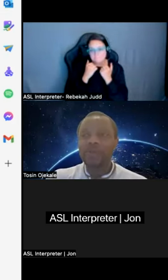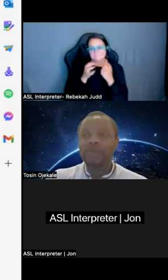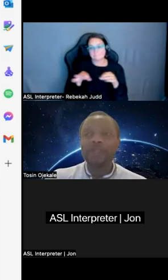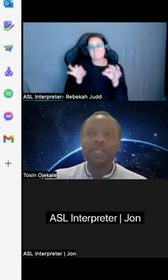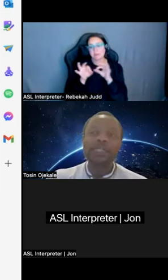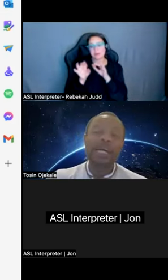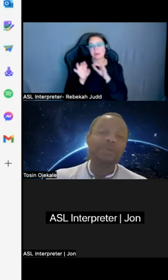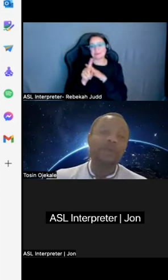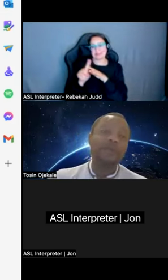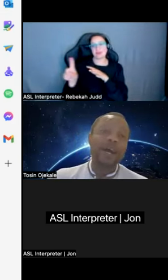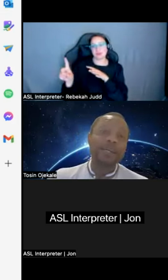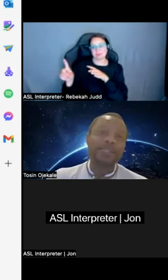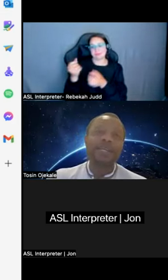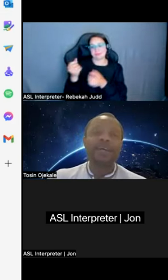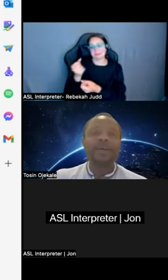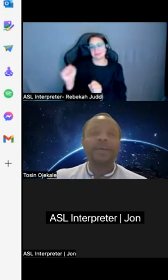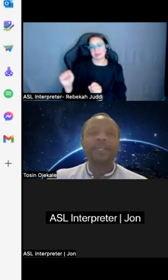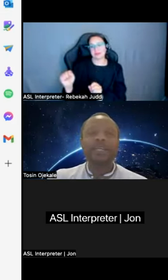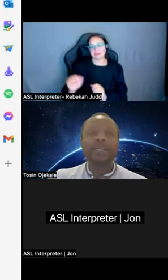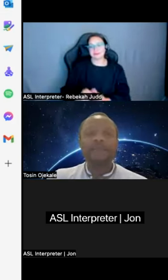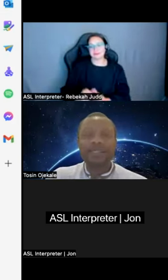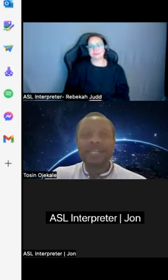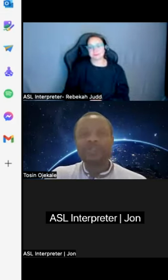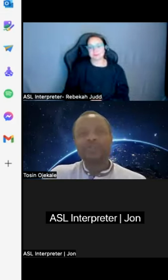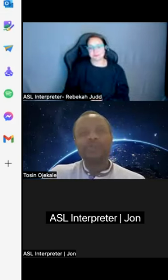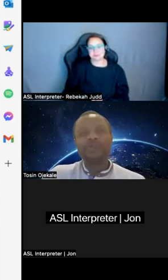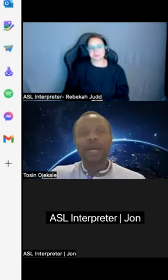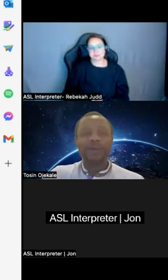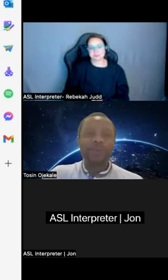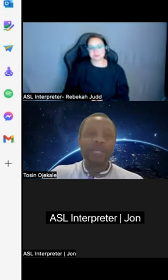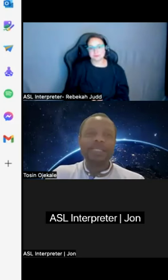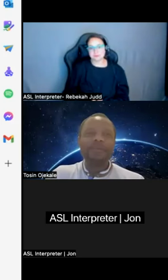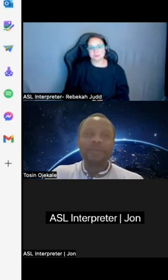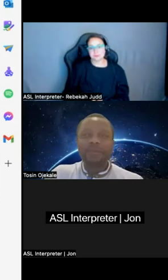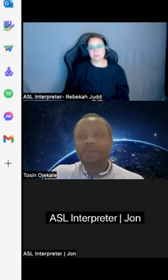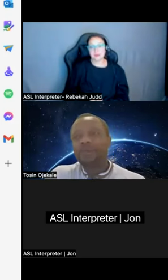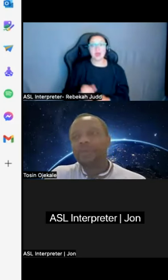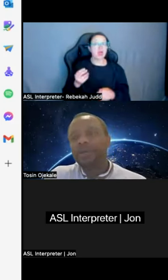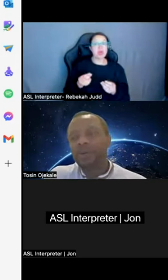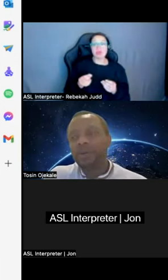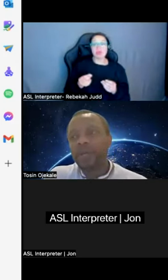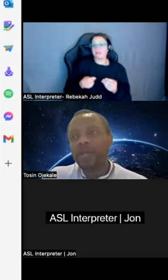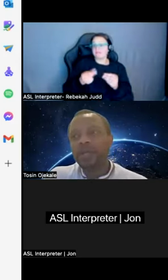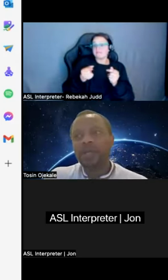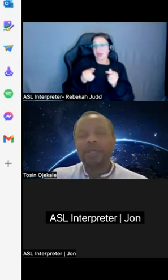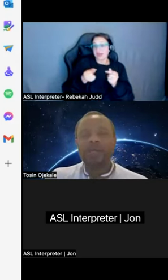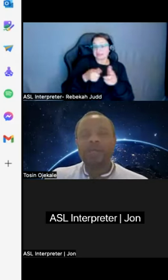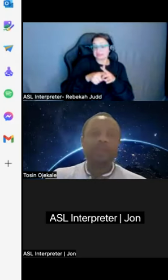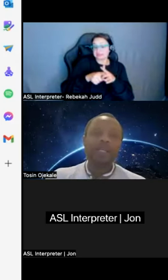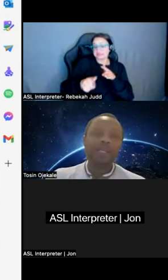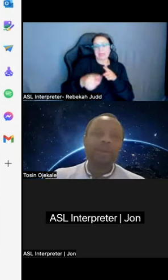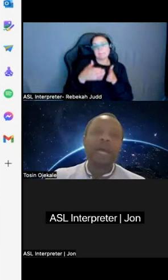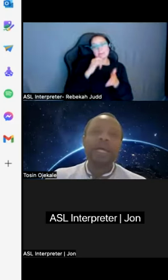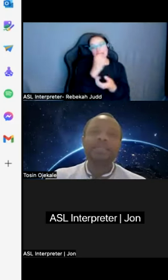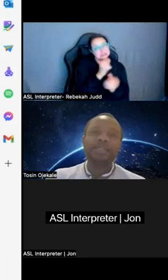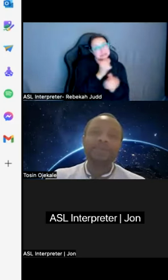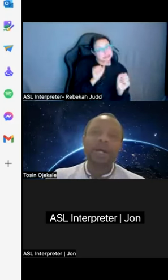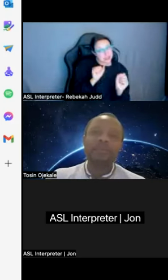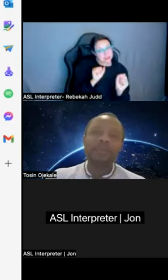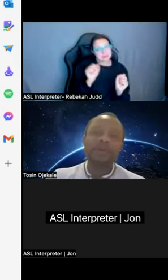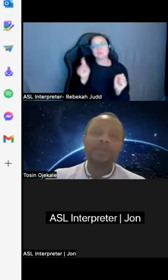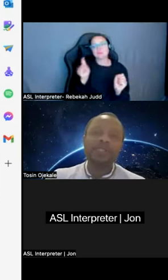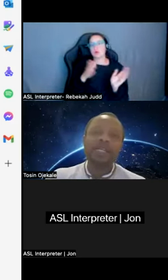So if you are talking in terms of fast, the fastest route might not be a safe route, okay? So in your plan,